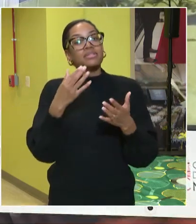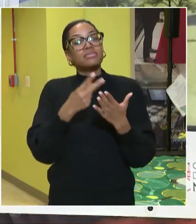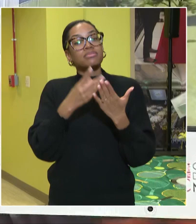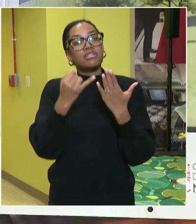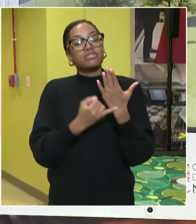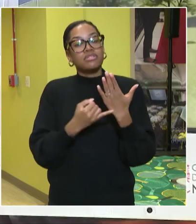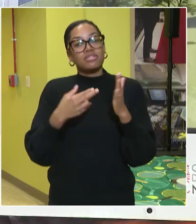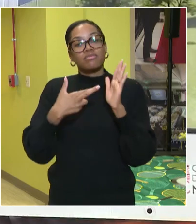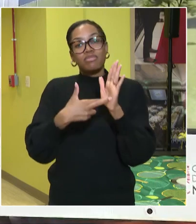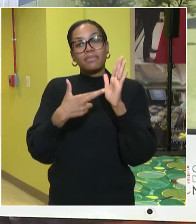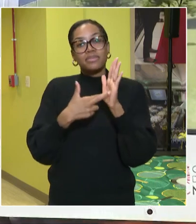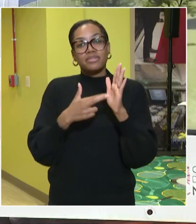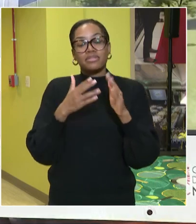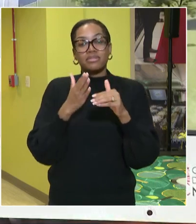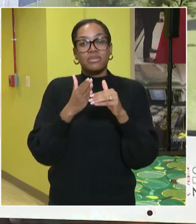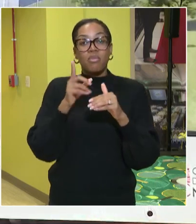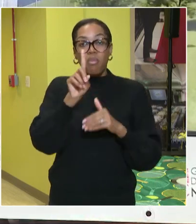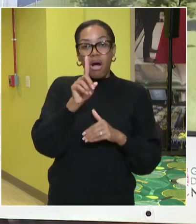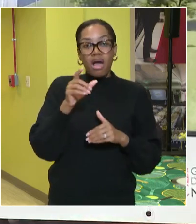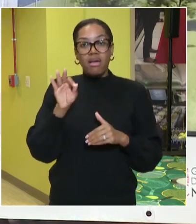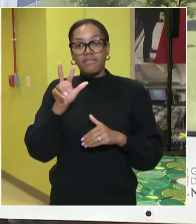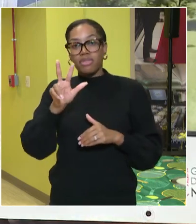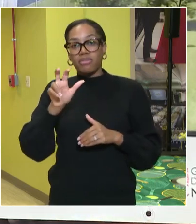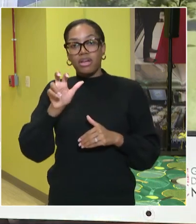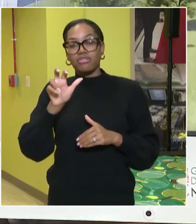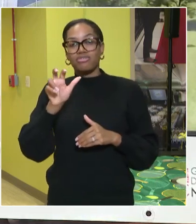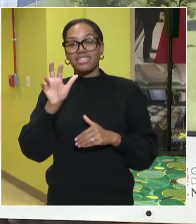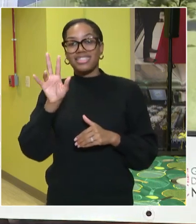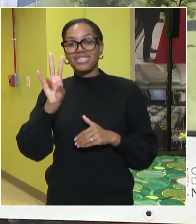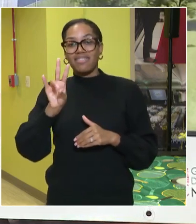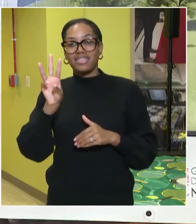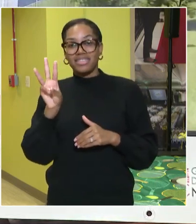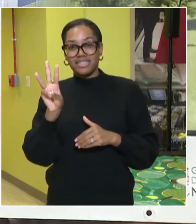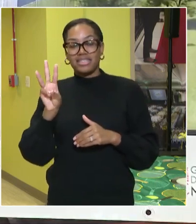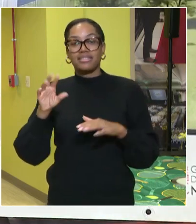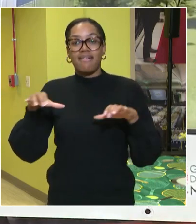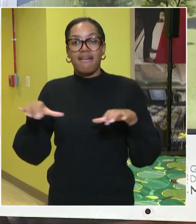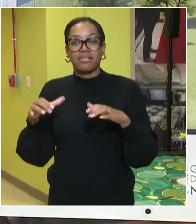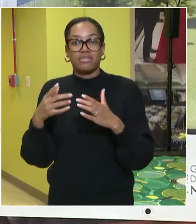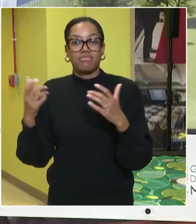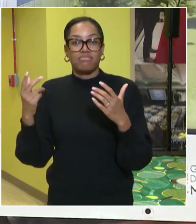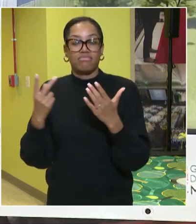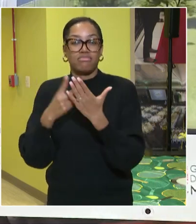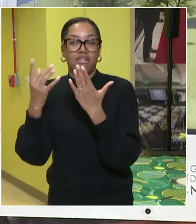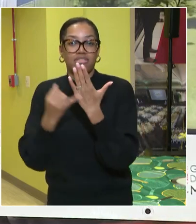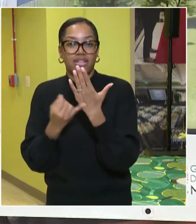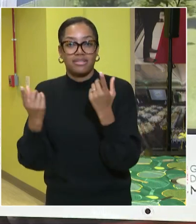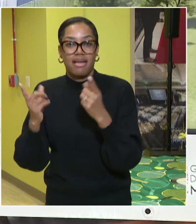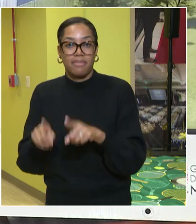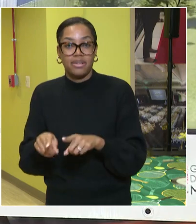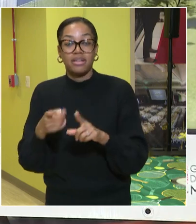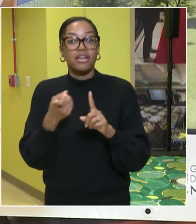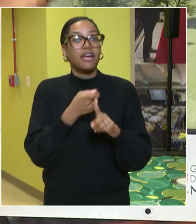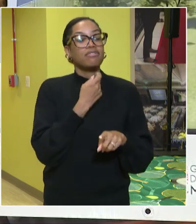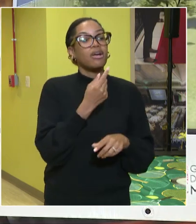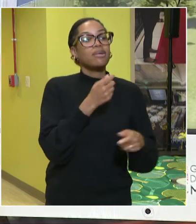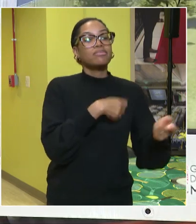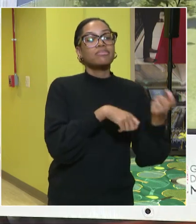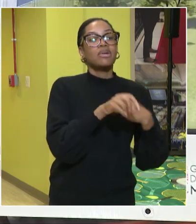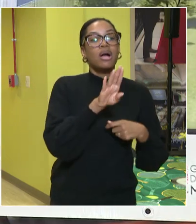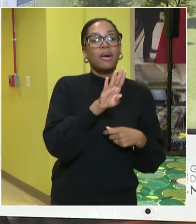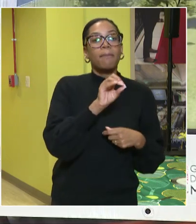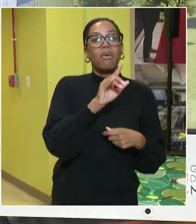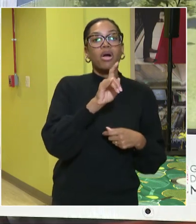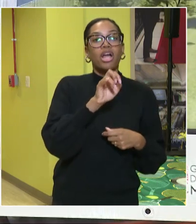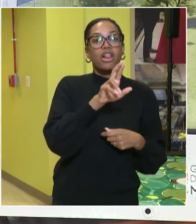376 active capital projects that are happening across the district, and they range from a boiler replacement to down the road to Cedar